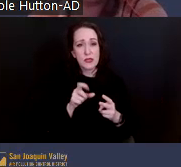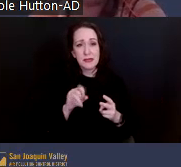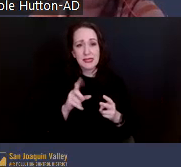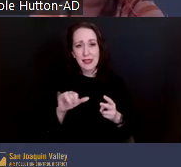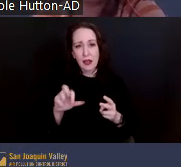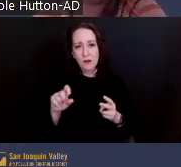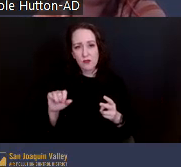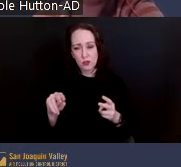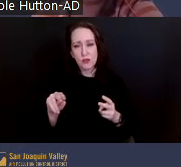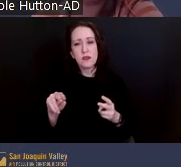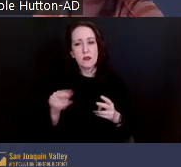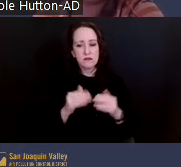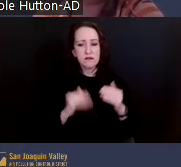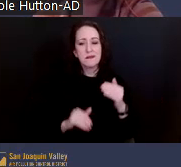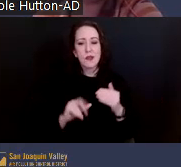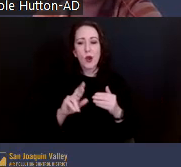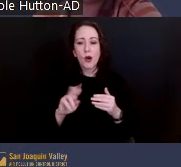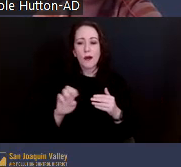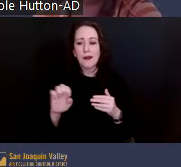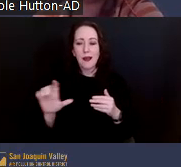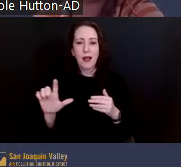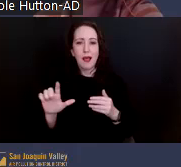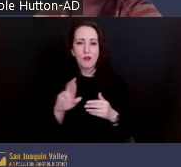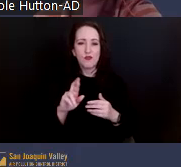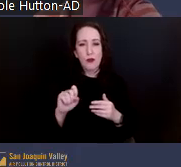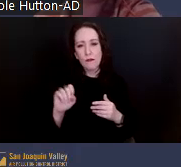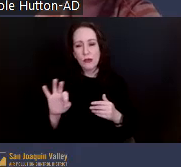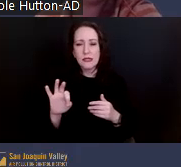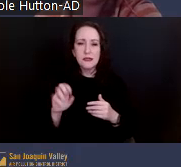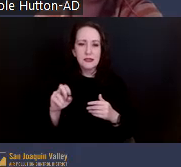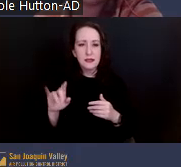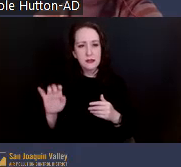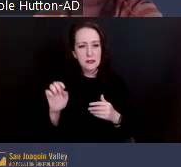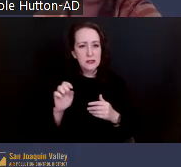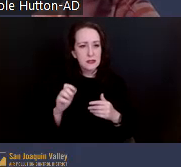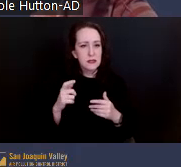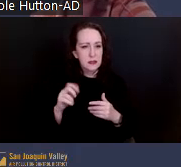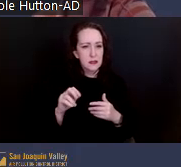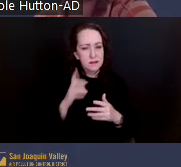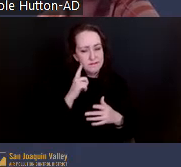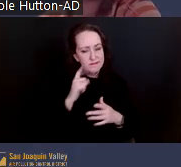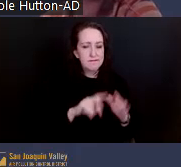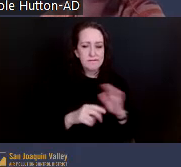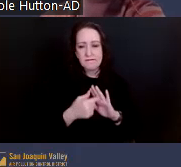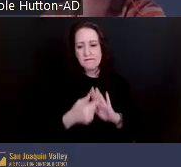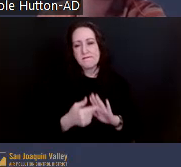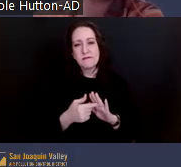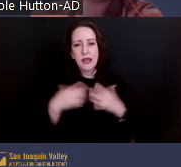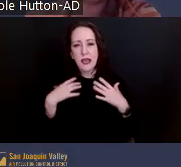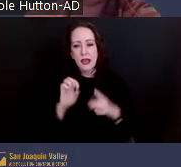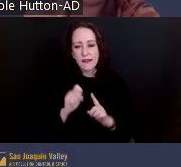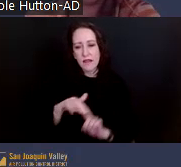speciations, they were all under the REL, or the reference exposure level. That's the health metric established by the Office of Environmental Health